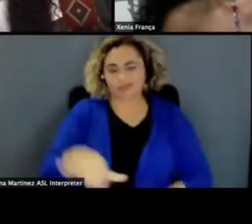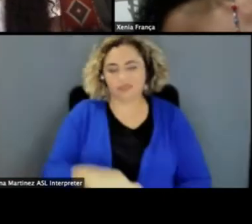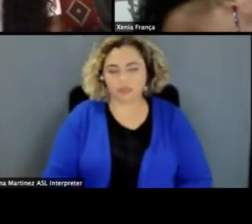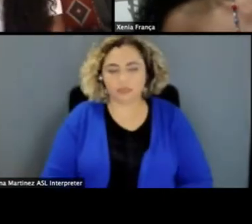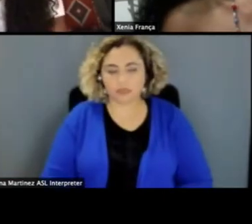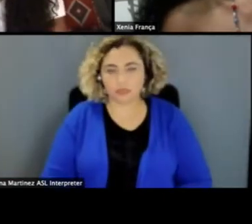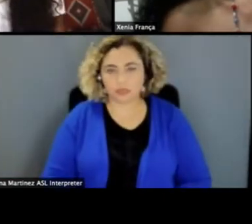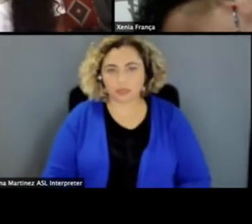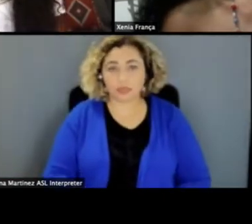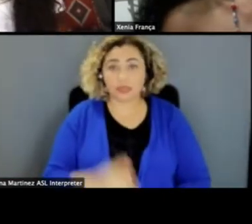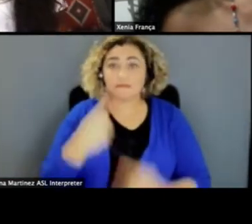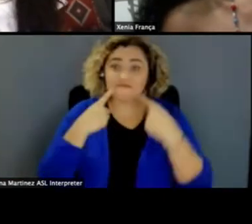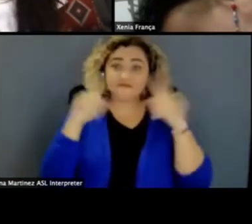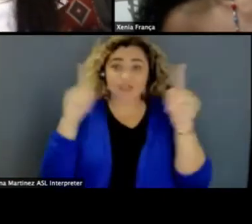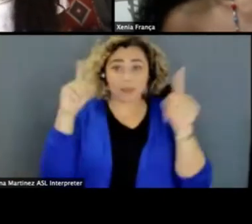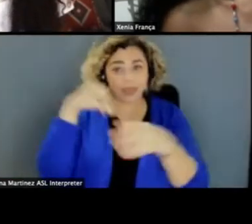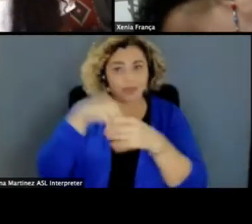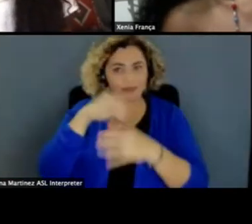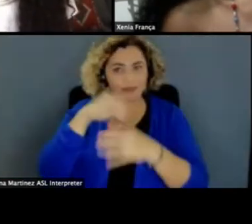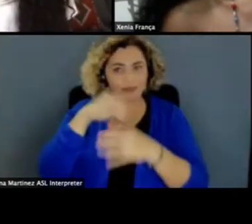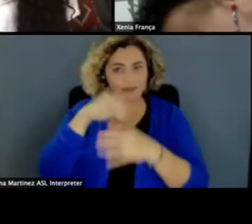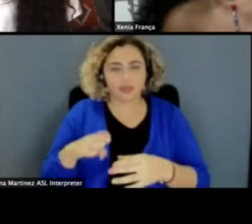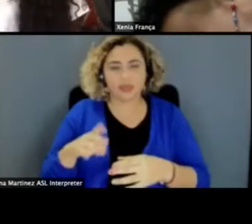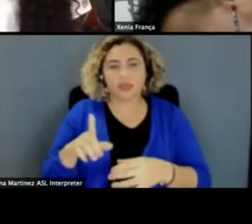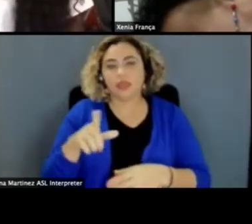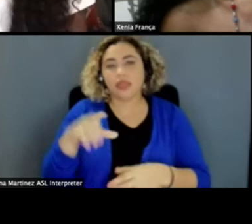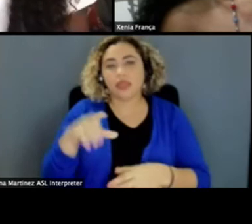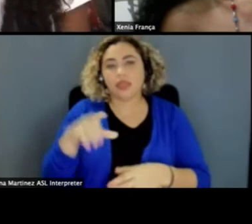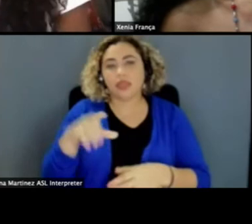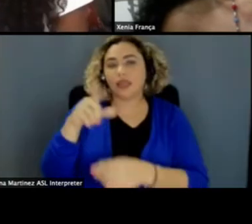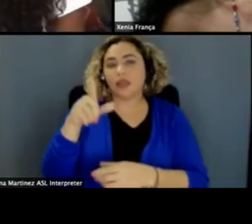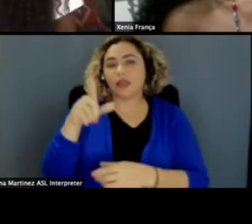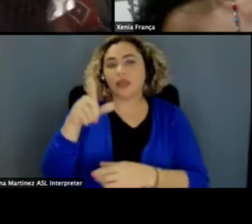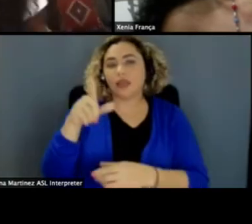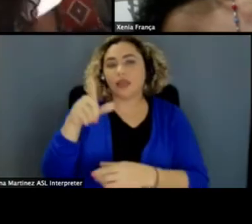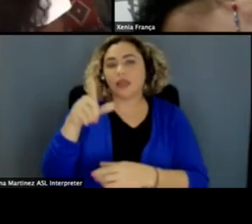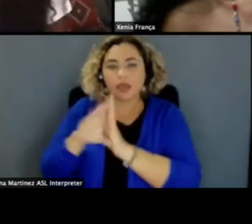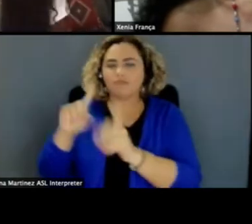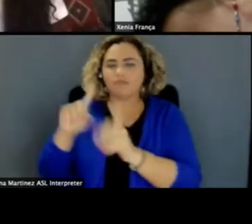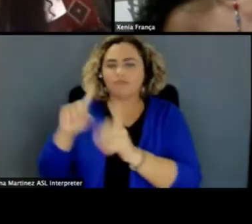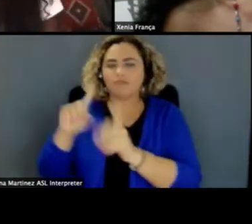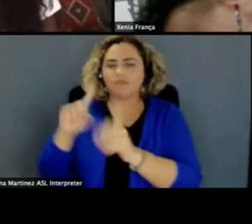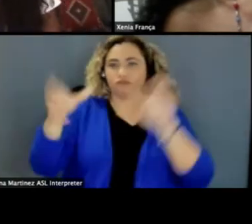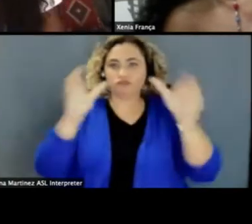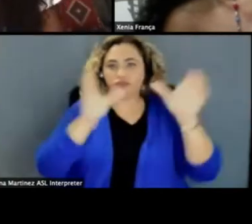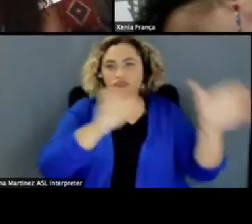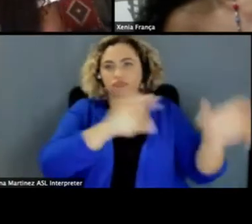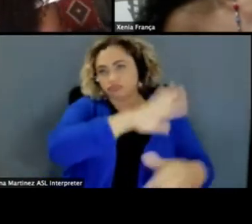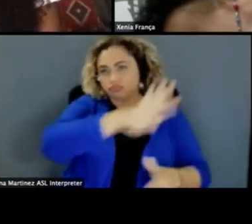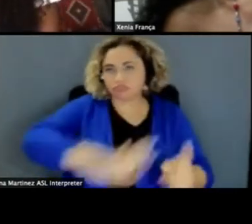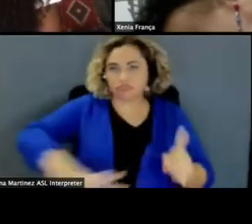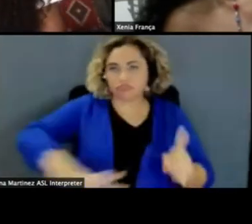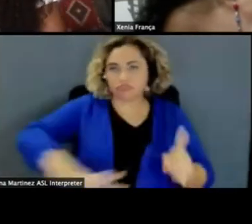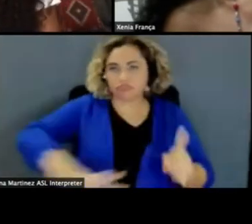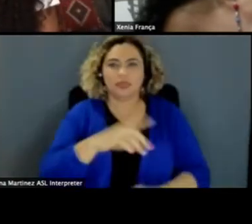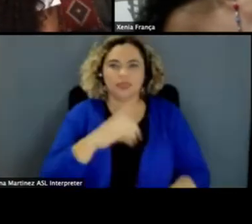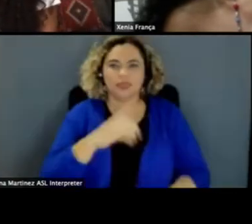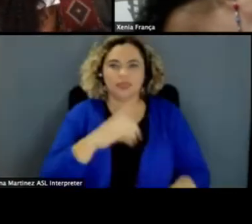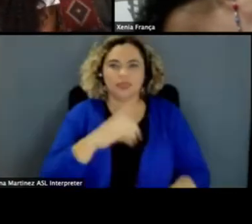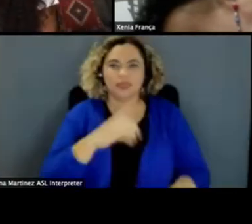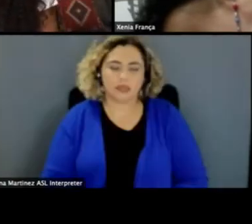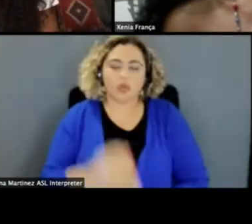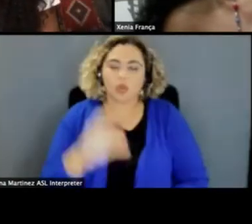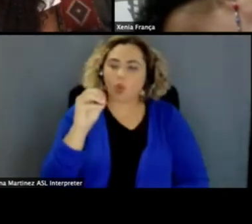maybe the most famous city, in Salvador, you see images of orishas all over. And